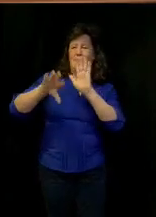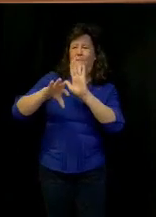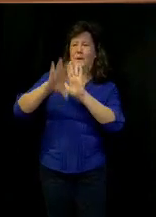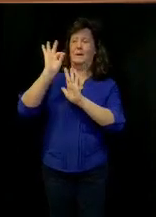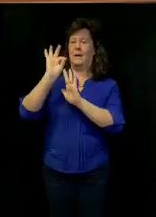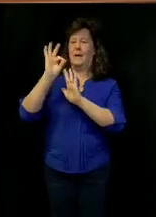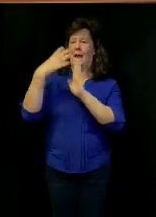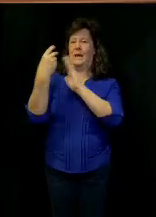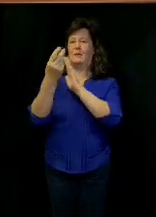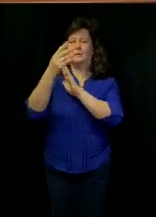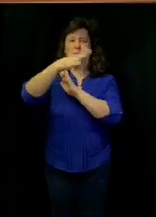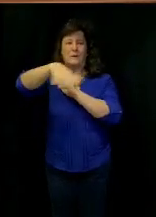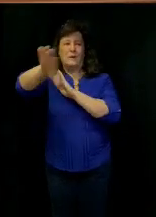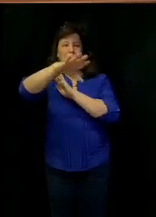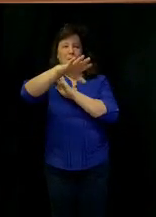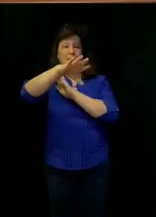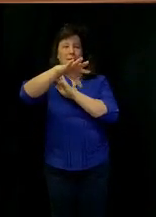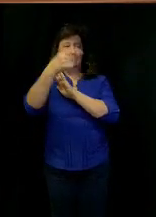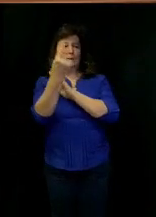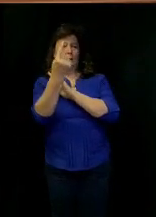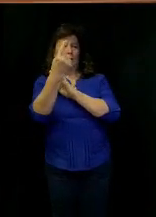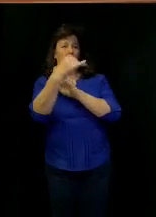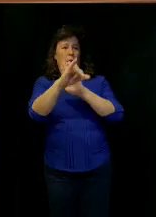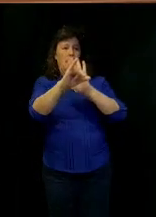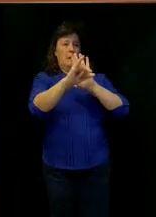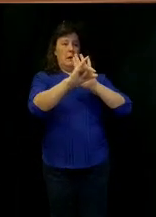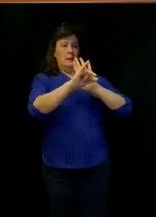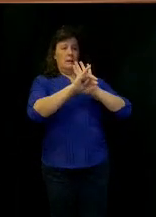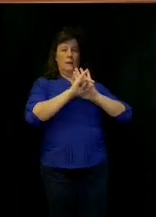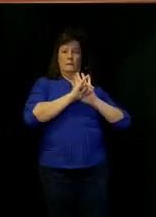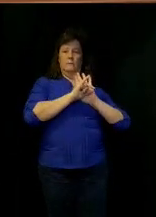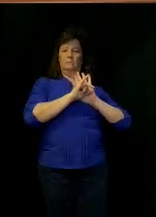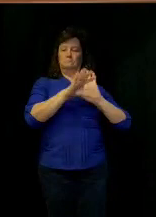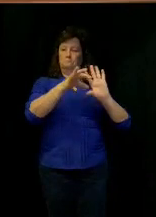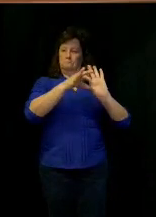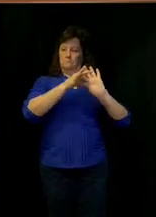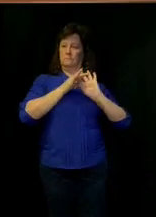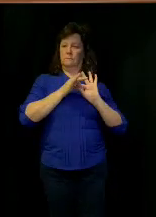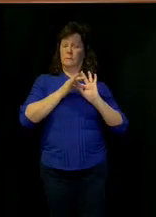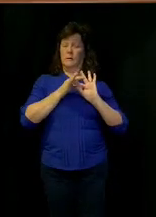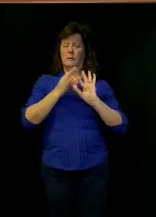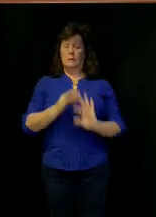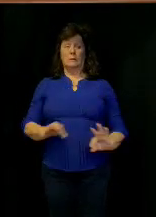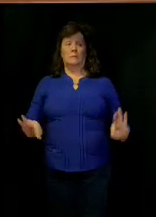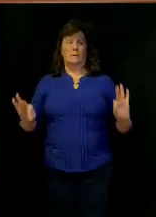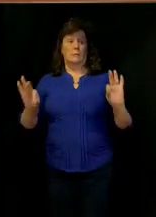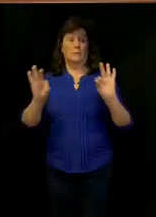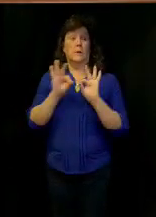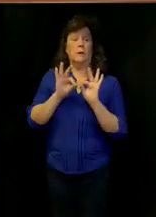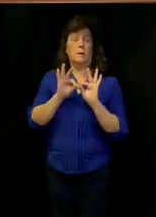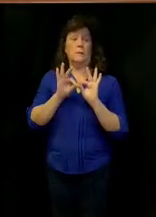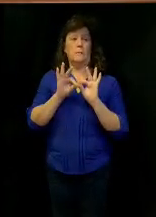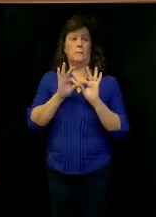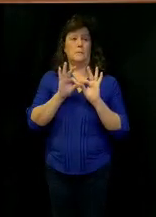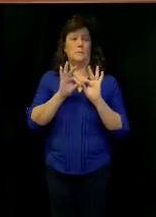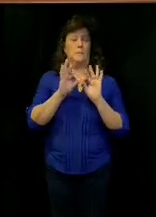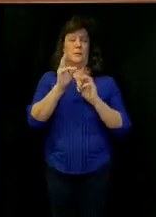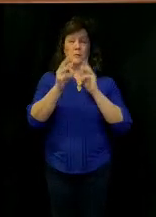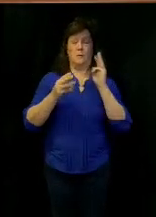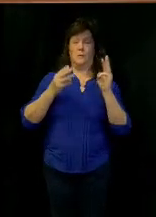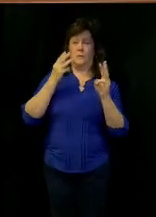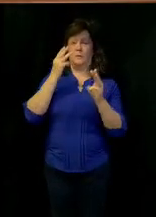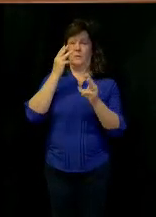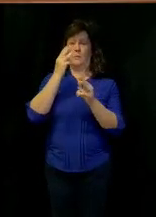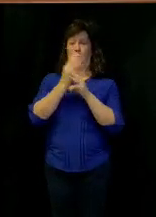externals for something to identify us. So it's very important in this invisible war, and we've been in this series called